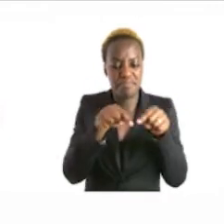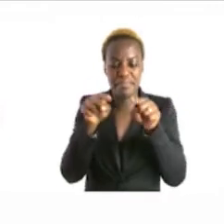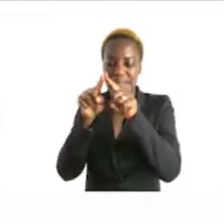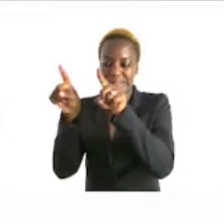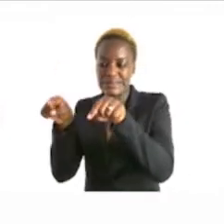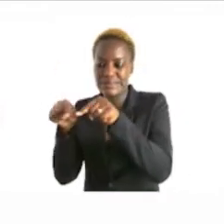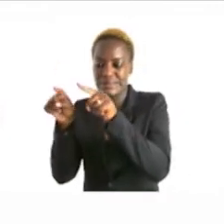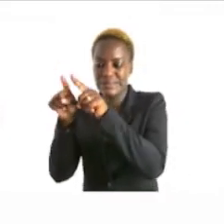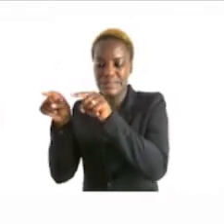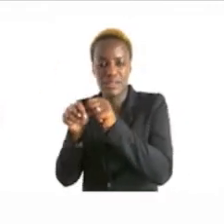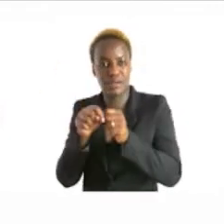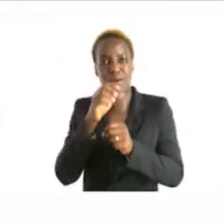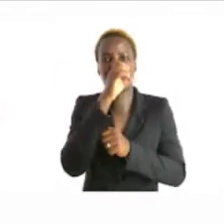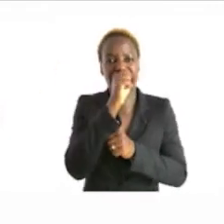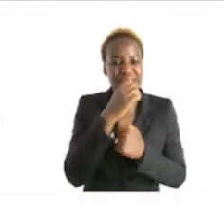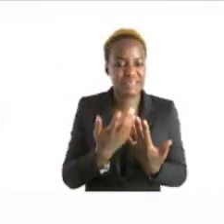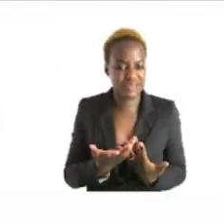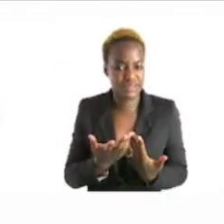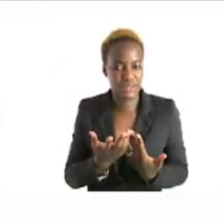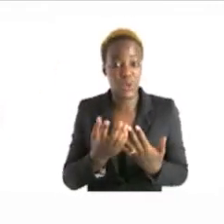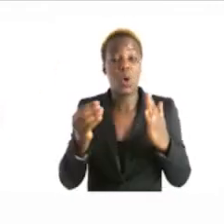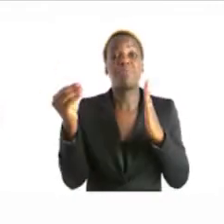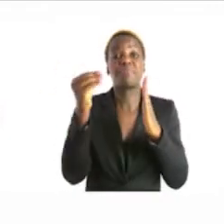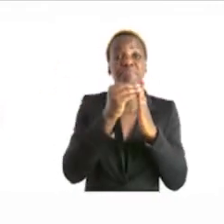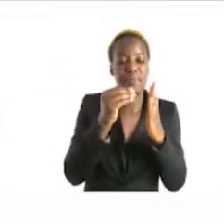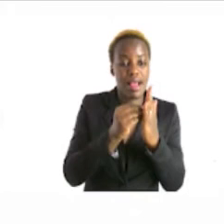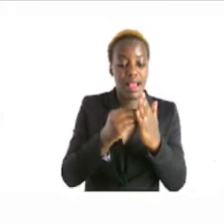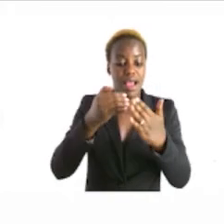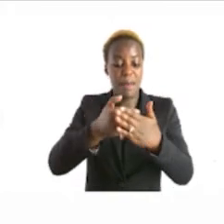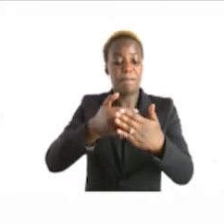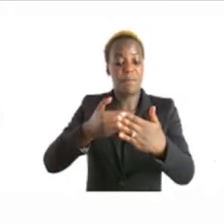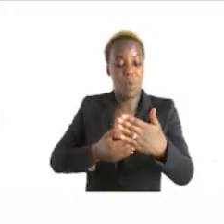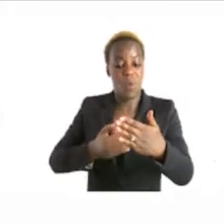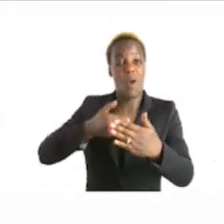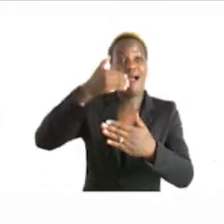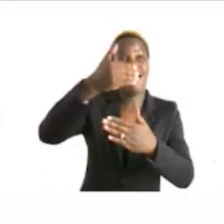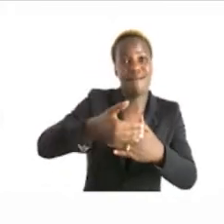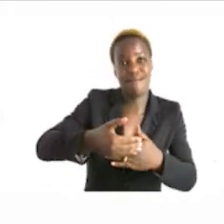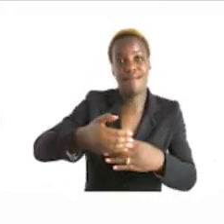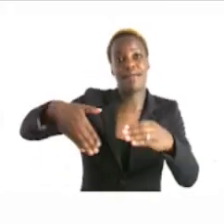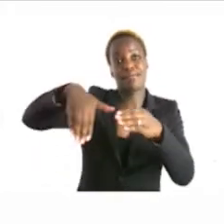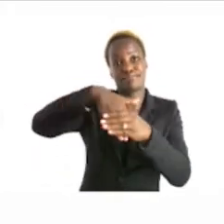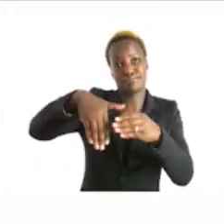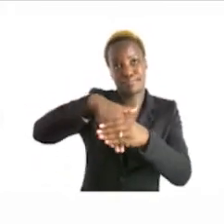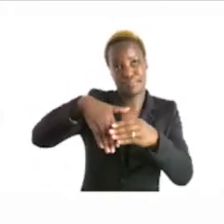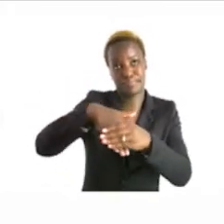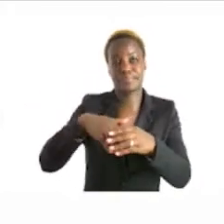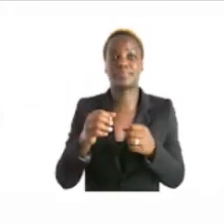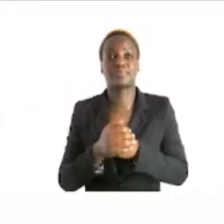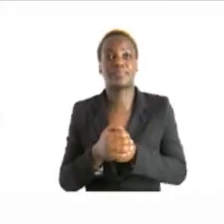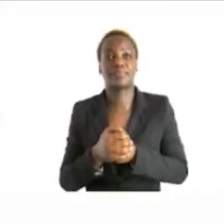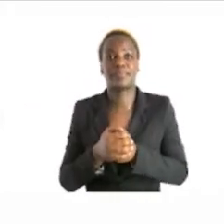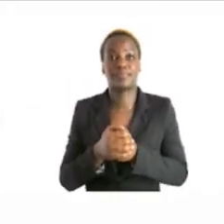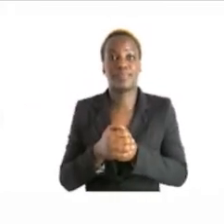before, after, and in between. Now teacher is going to do for you the first one. We have the